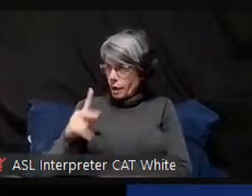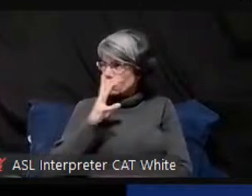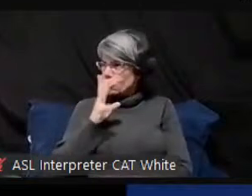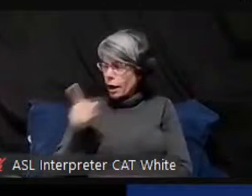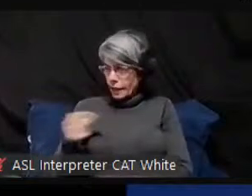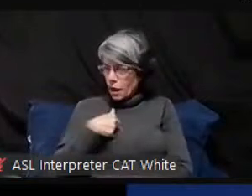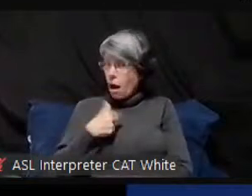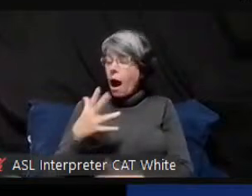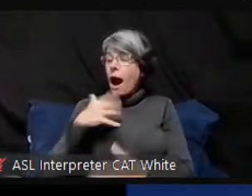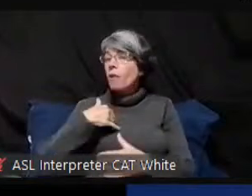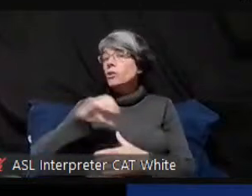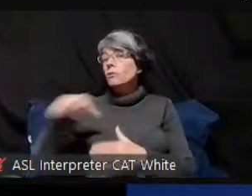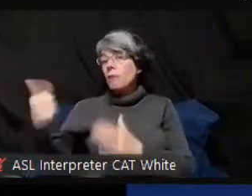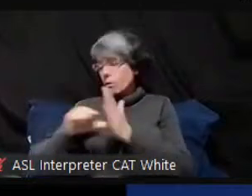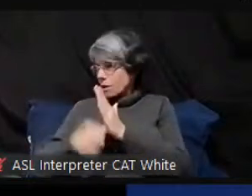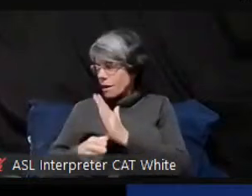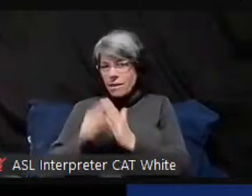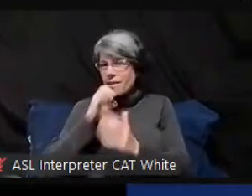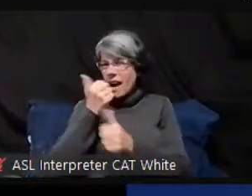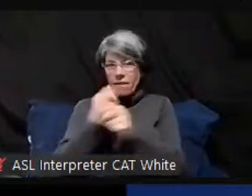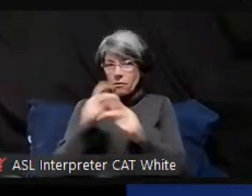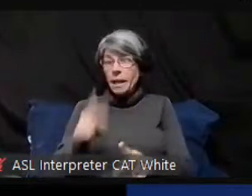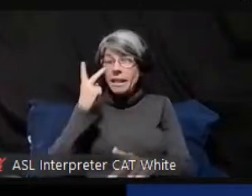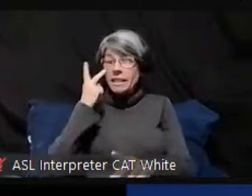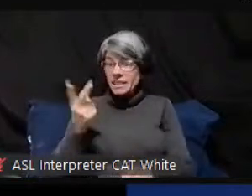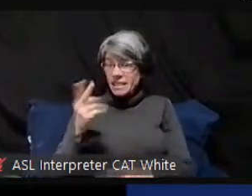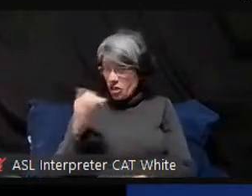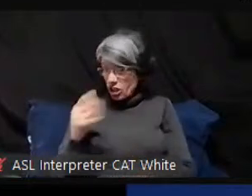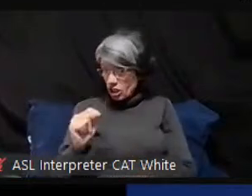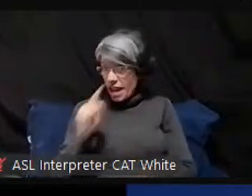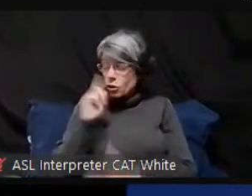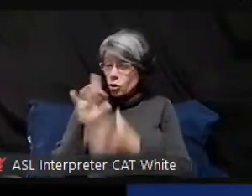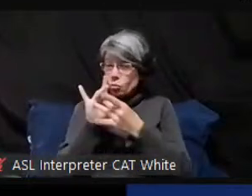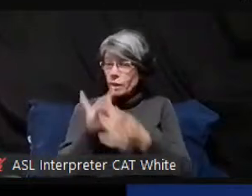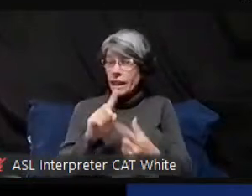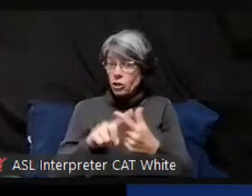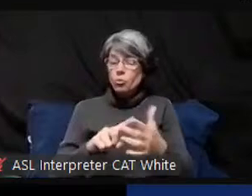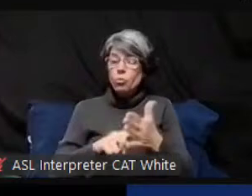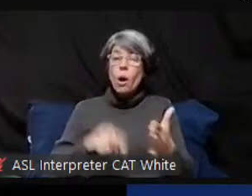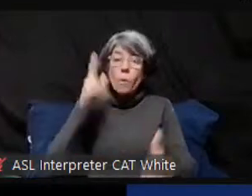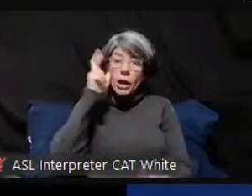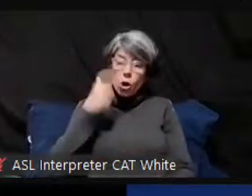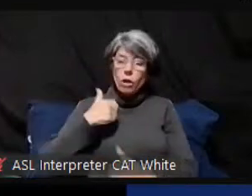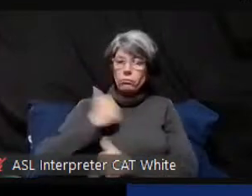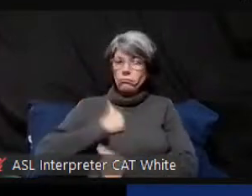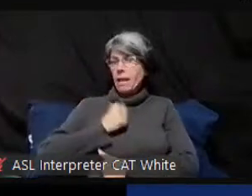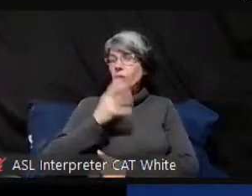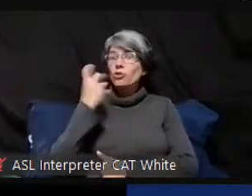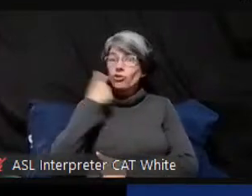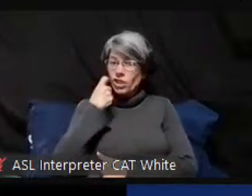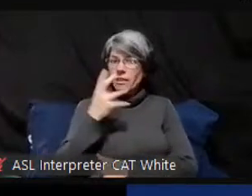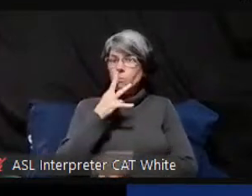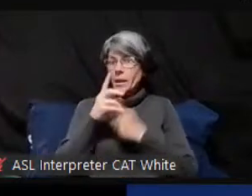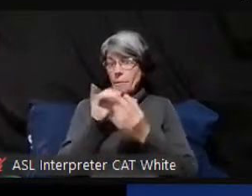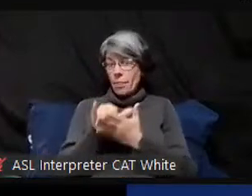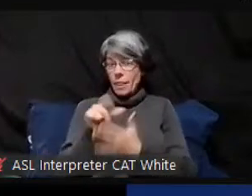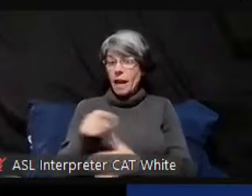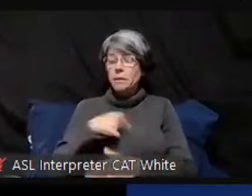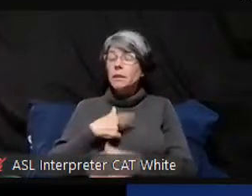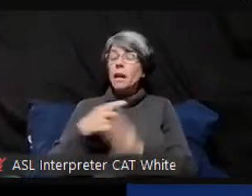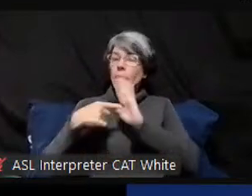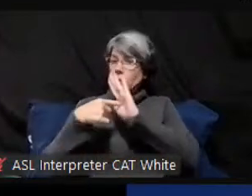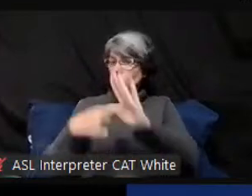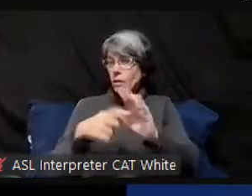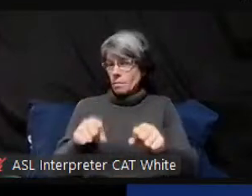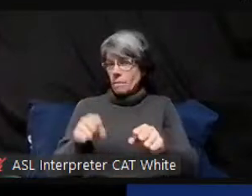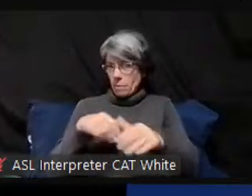other point because I realized not everybody can see the chat. And this is related to what we heard the Colonel just speak about as well. Once again, pointing people to be able